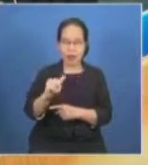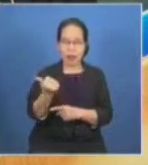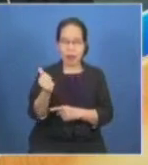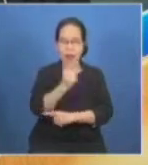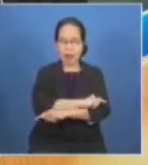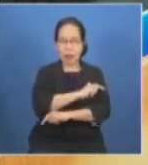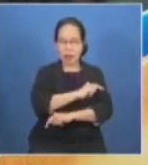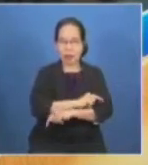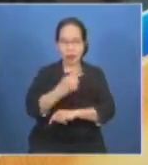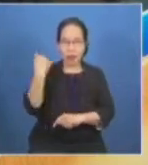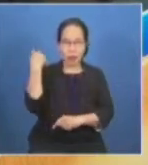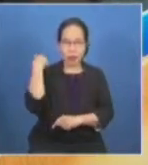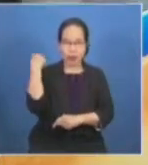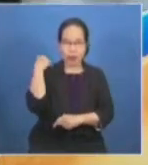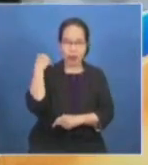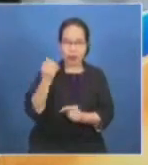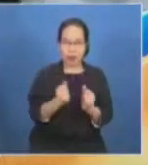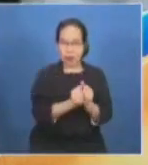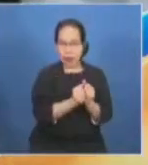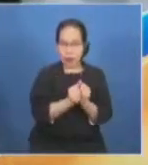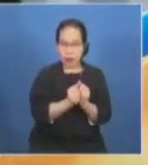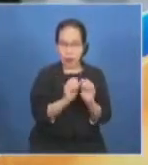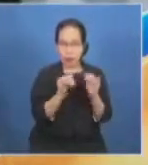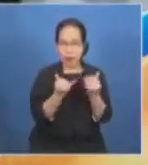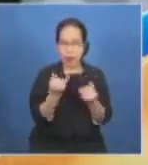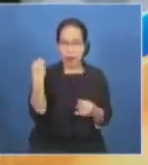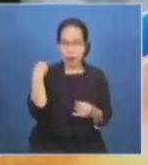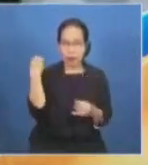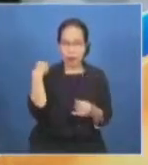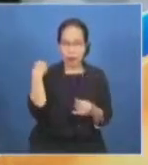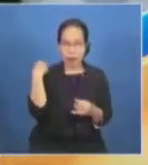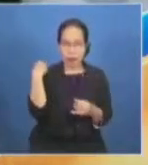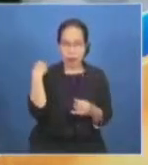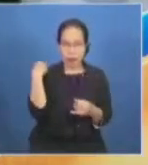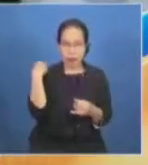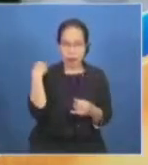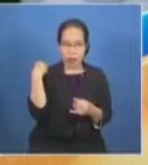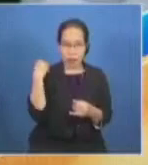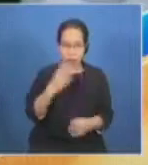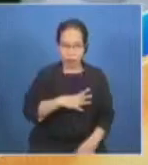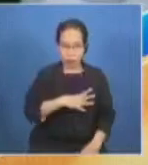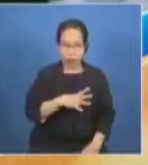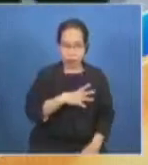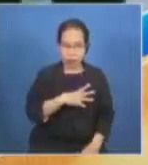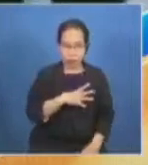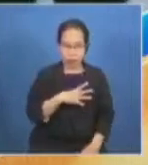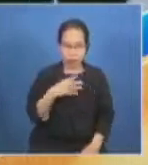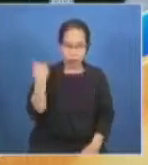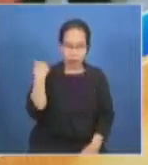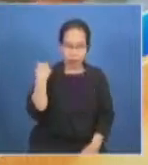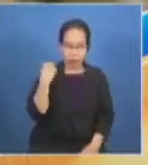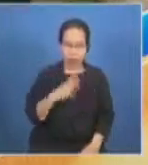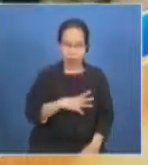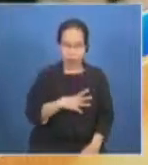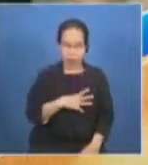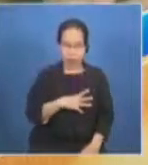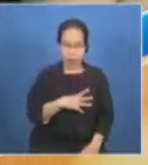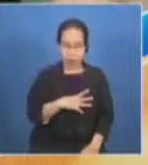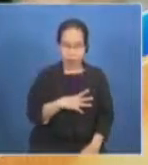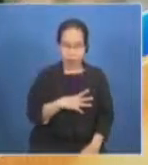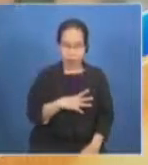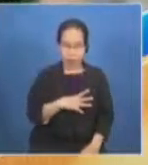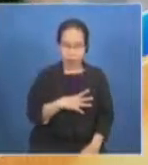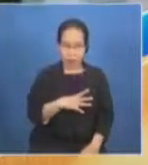Here are 10 tables for our barangay officials. Is this